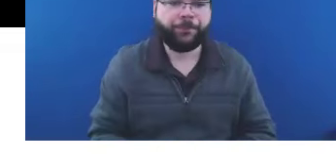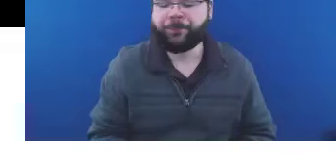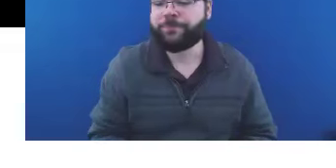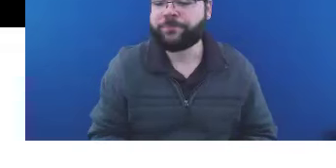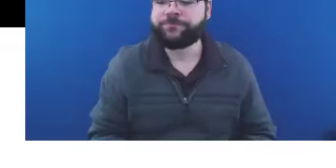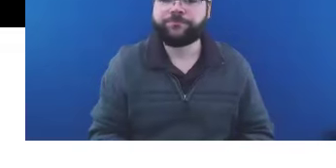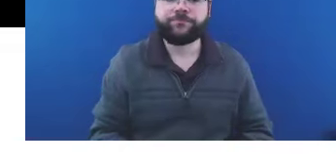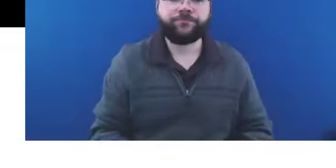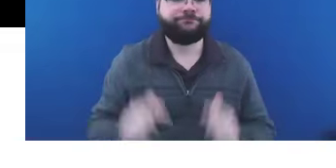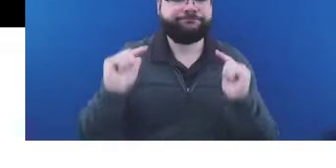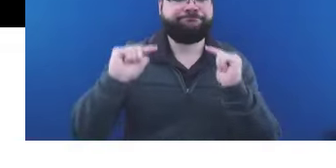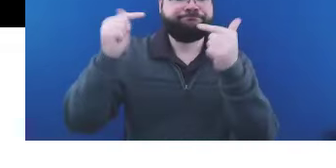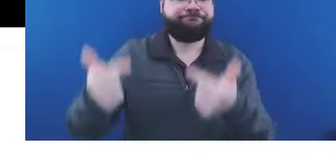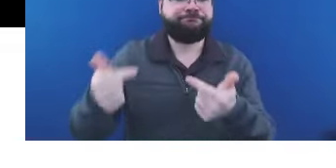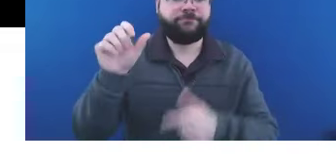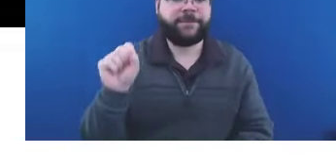hand it off to Sarah.